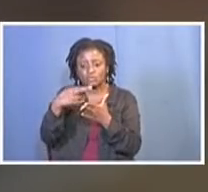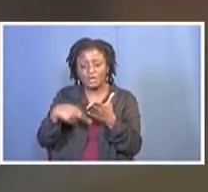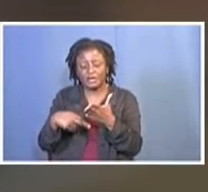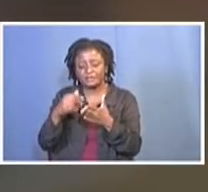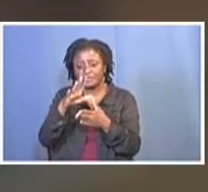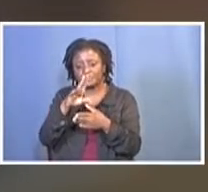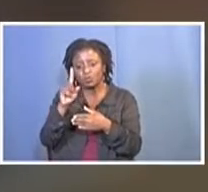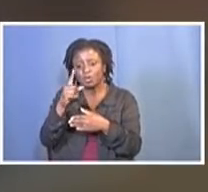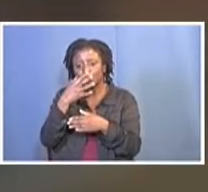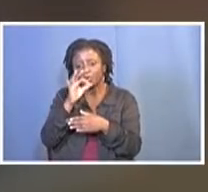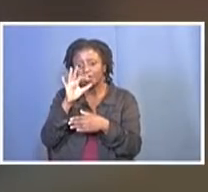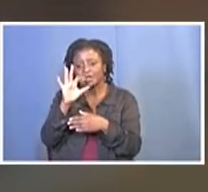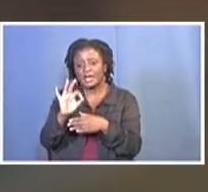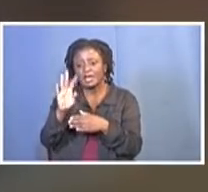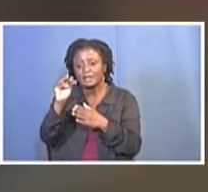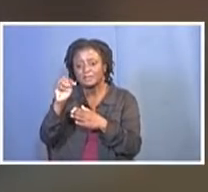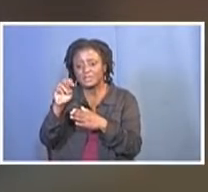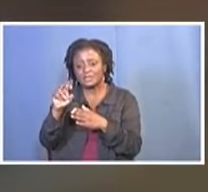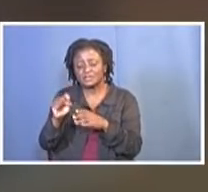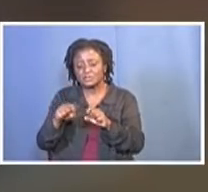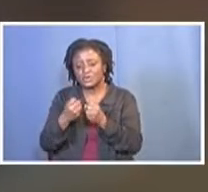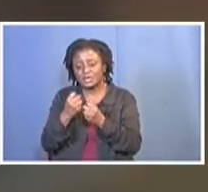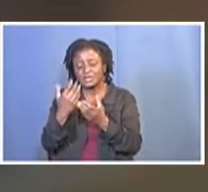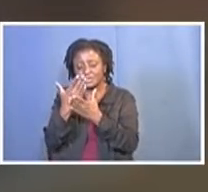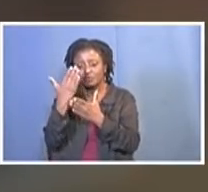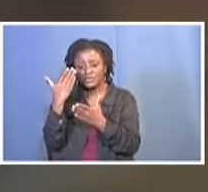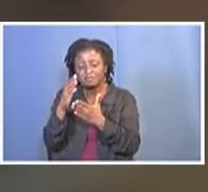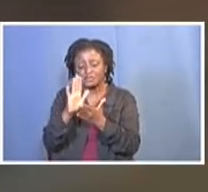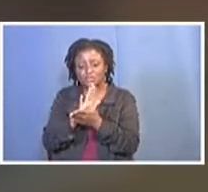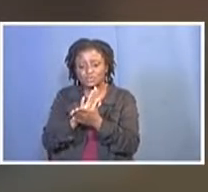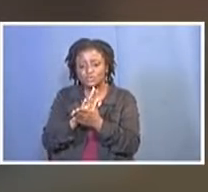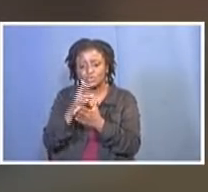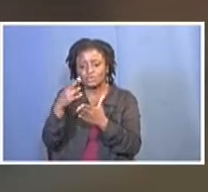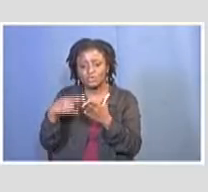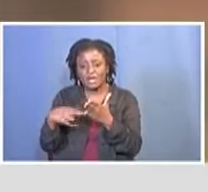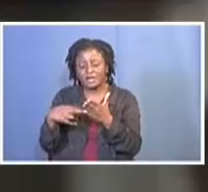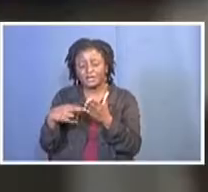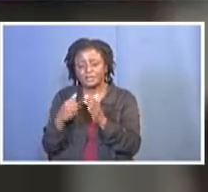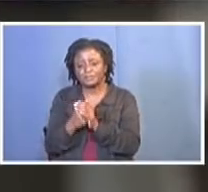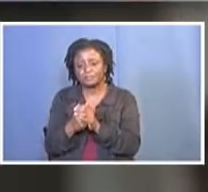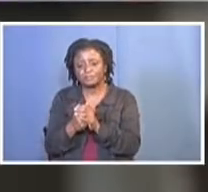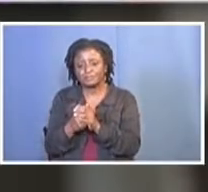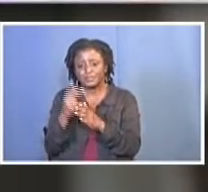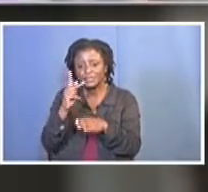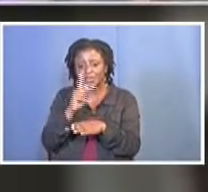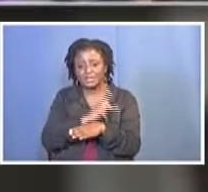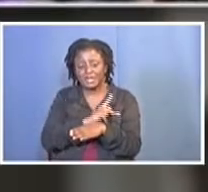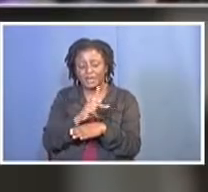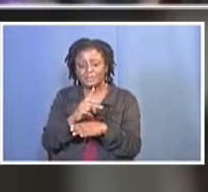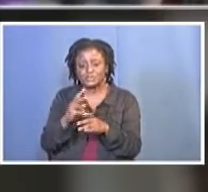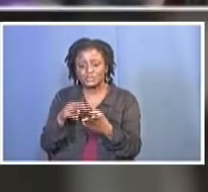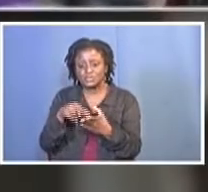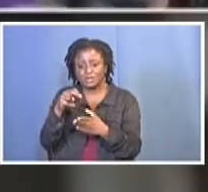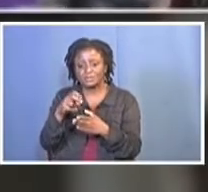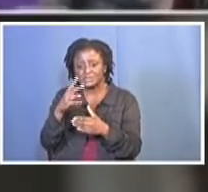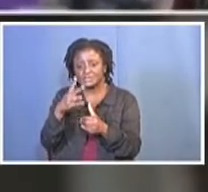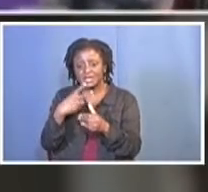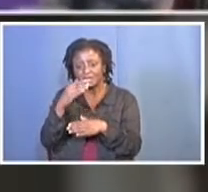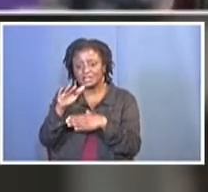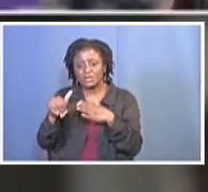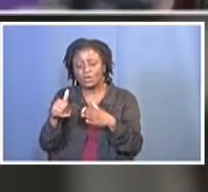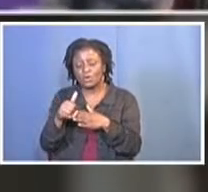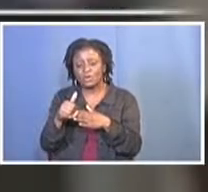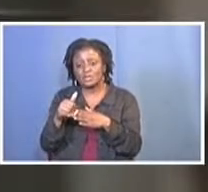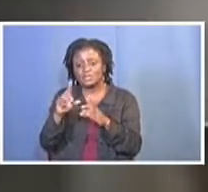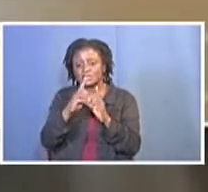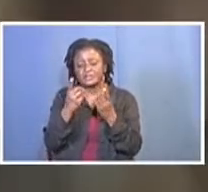51.9 meters, shattering the previous school record held by more than a foot and a half. Kemp's jump is ranked second in all Division II.